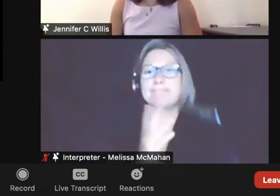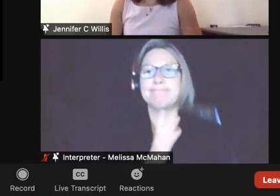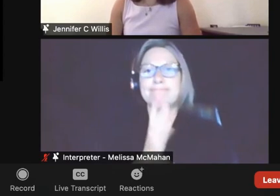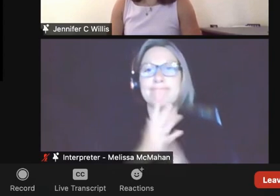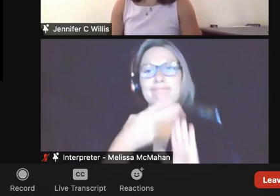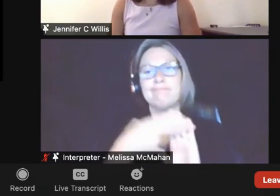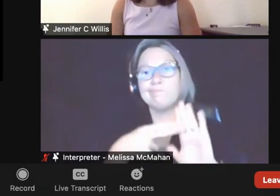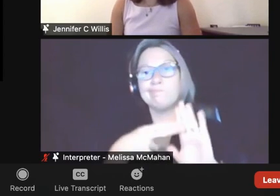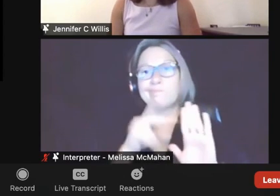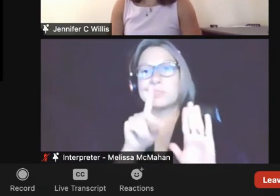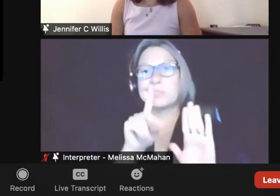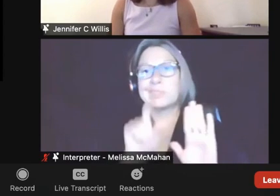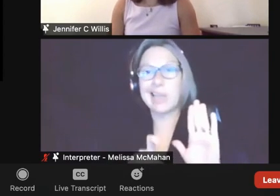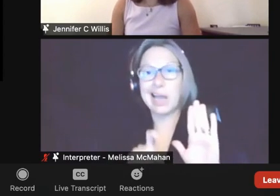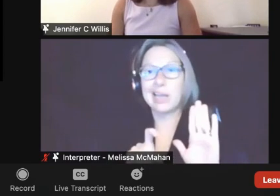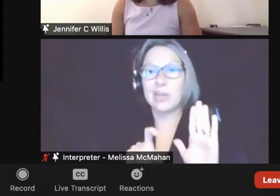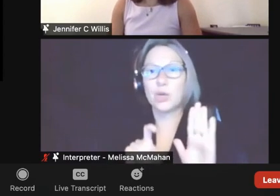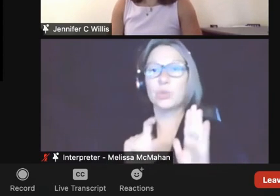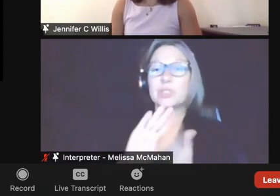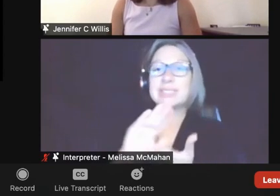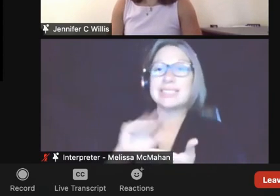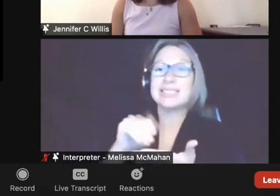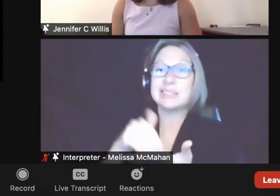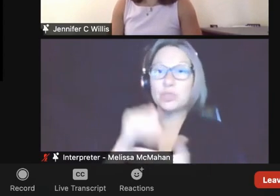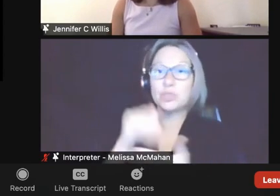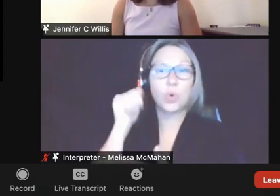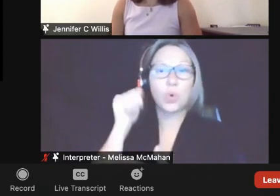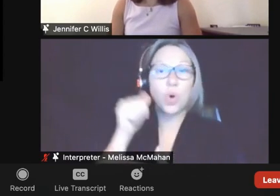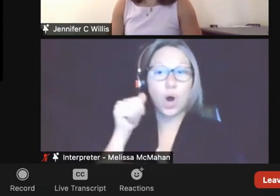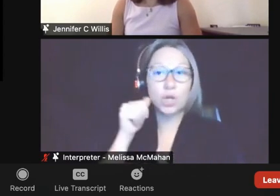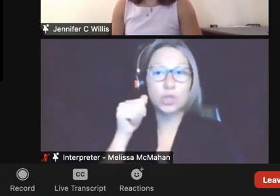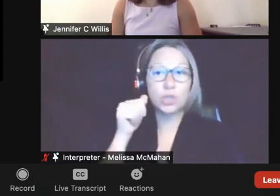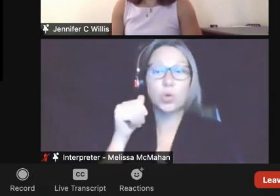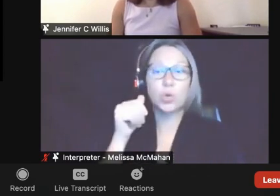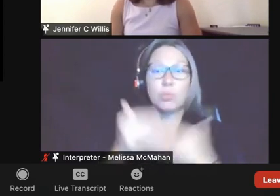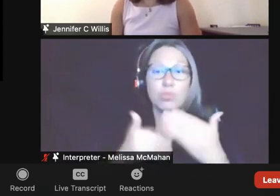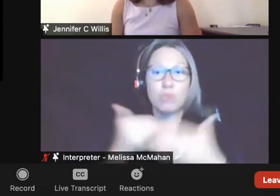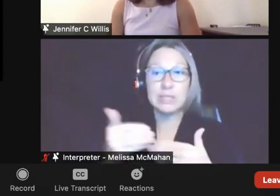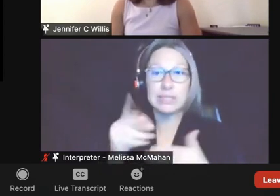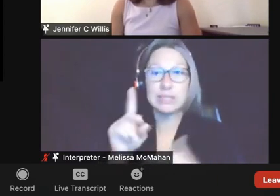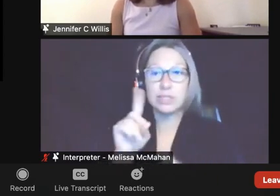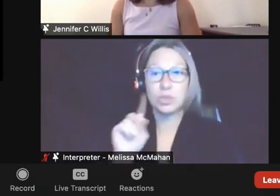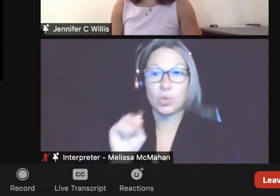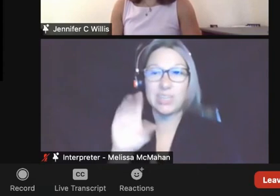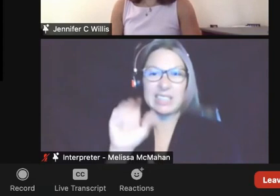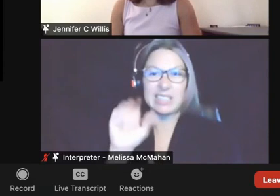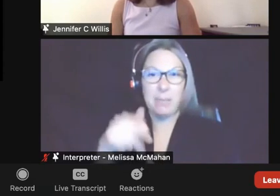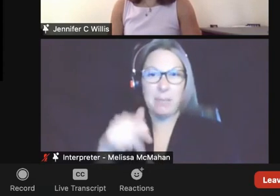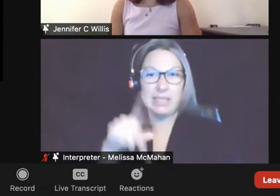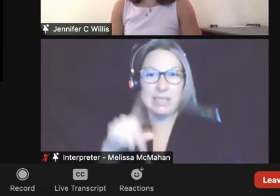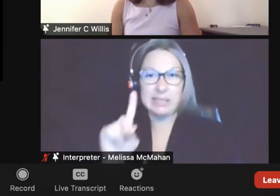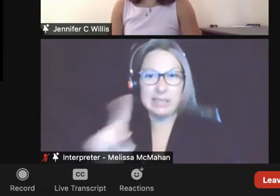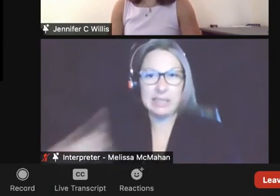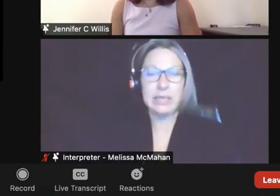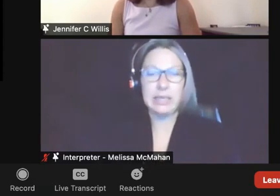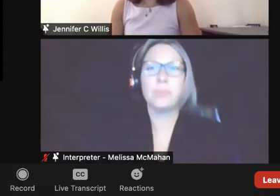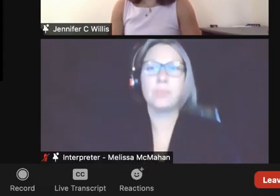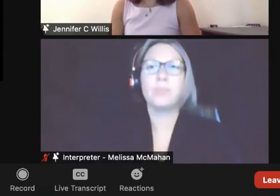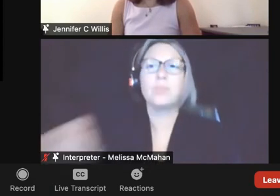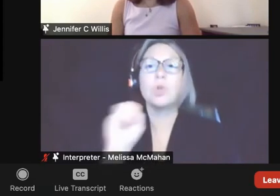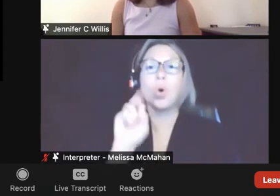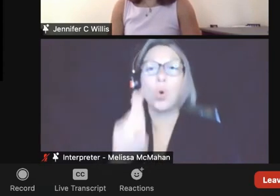or central auditory processing disorder, CAPD, or auditory neuropathy spectrum